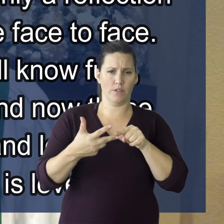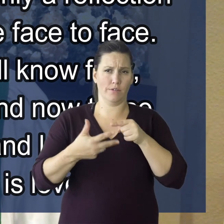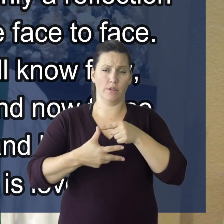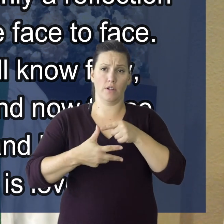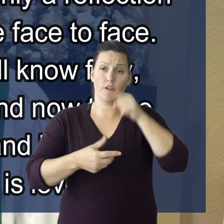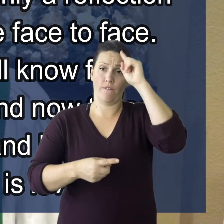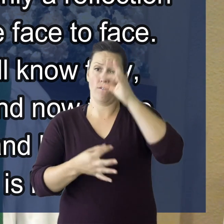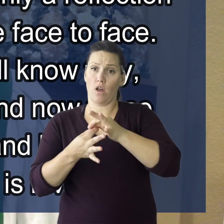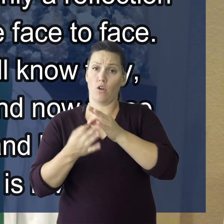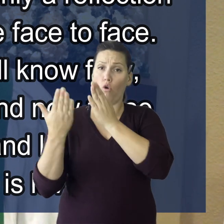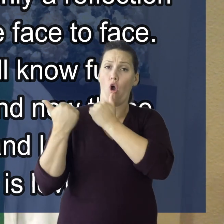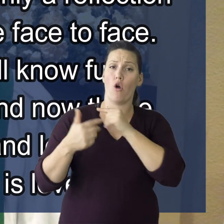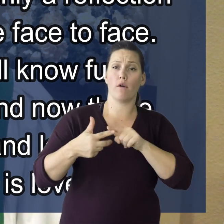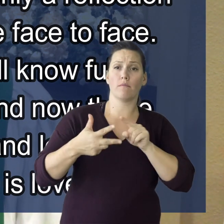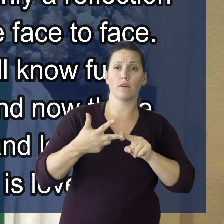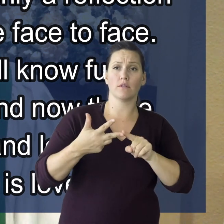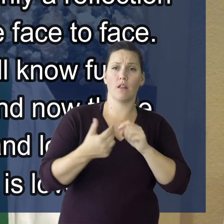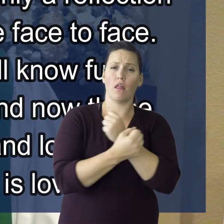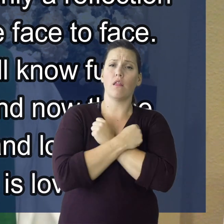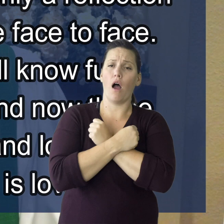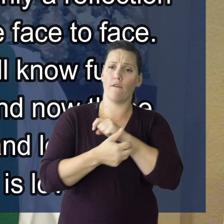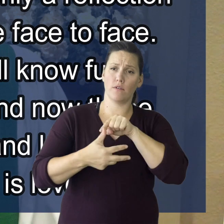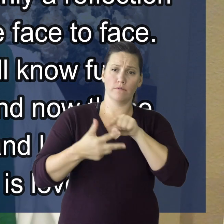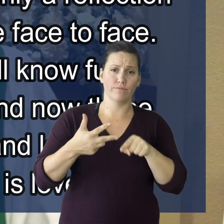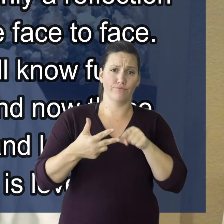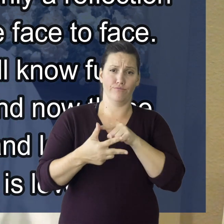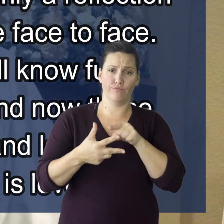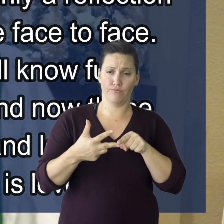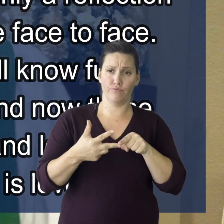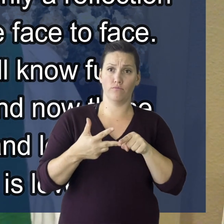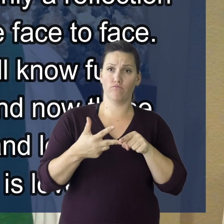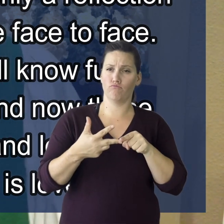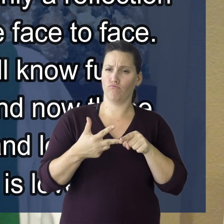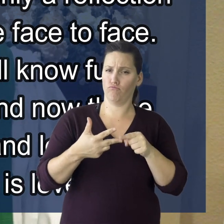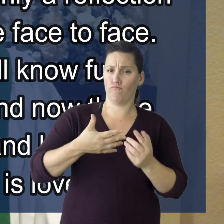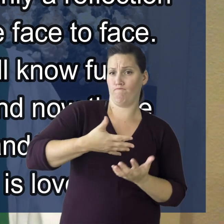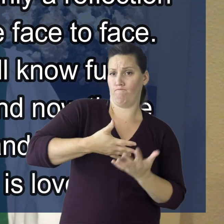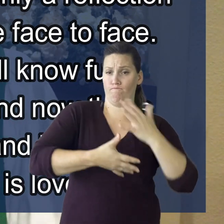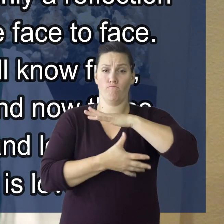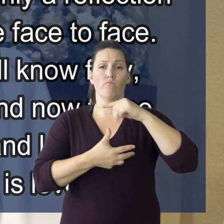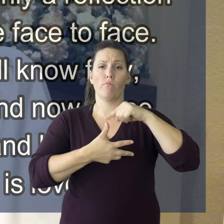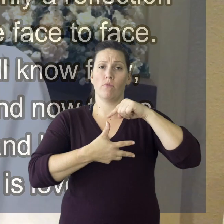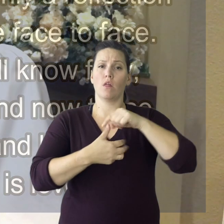faith, hope, and love. But the greatest of these is love.